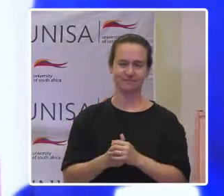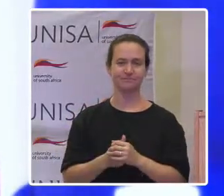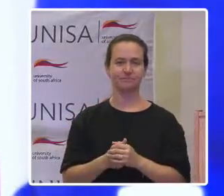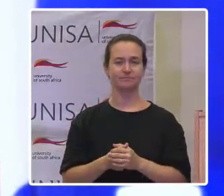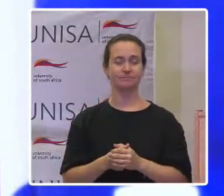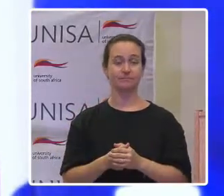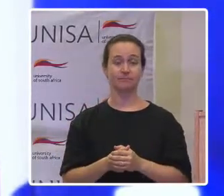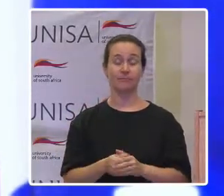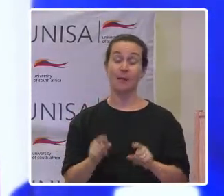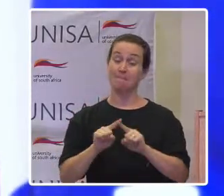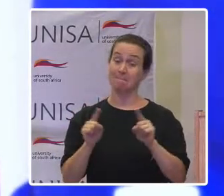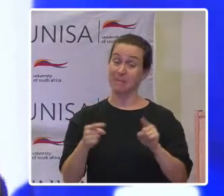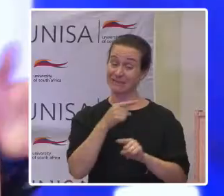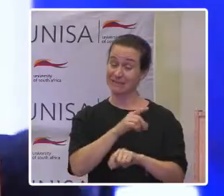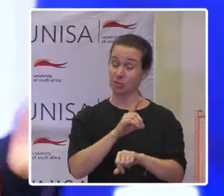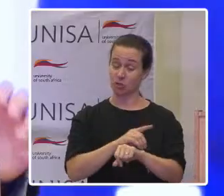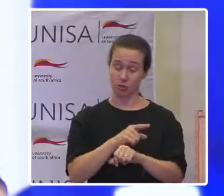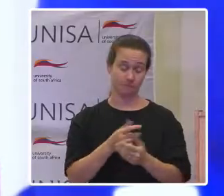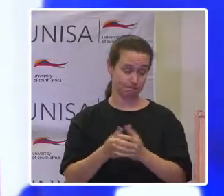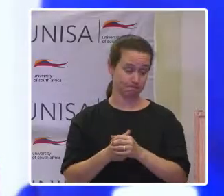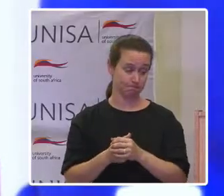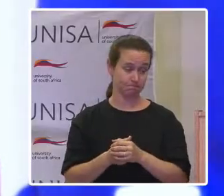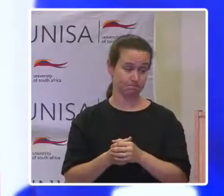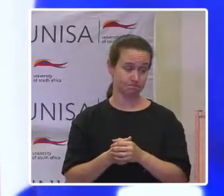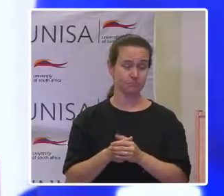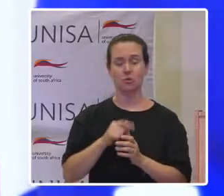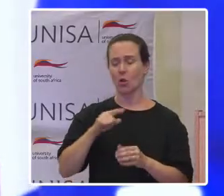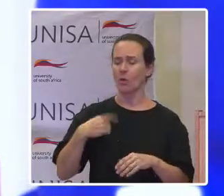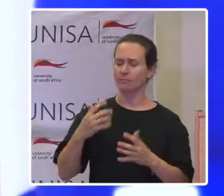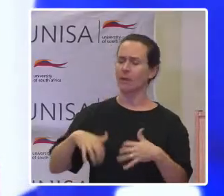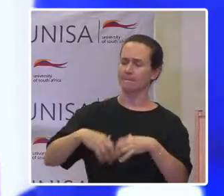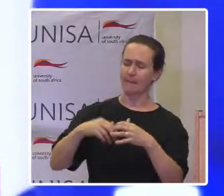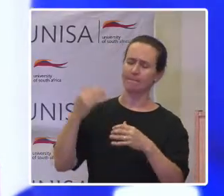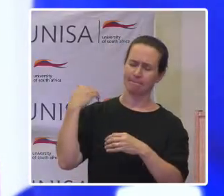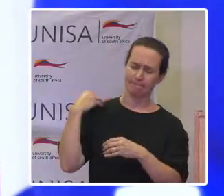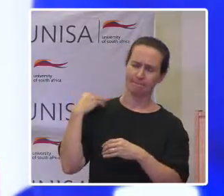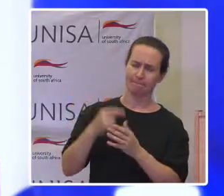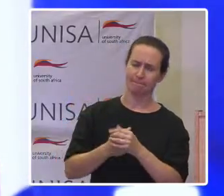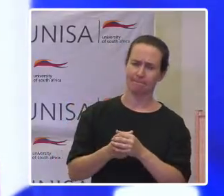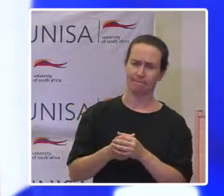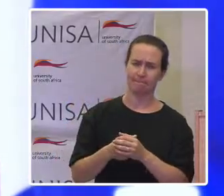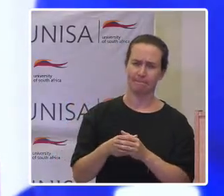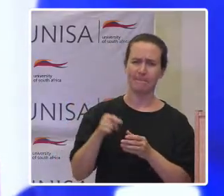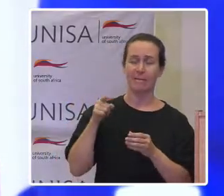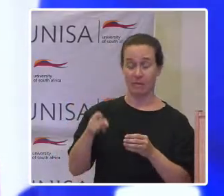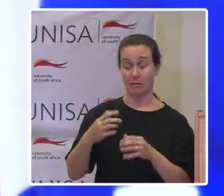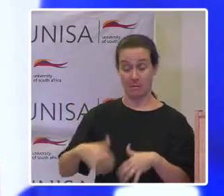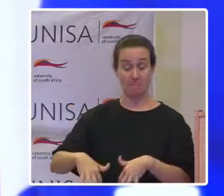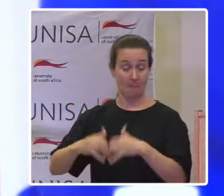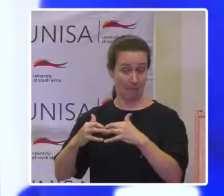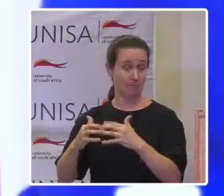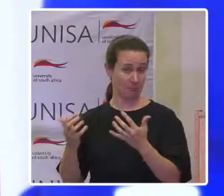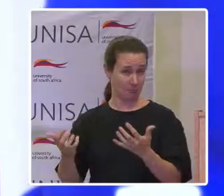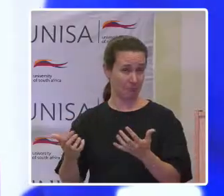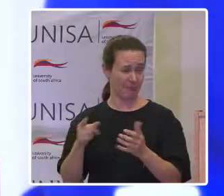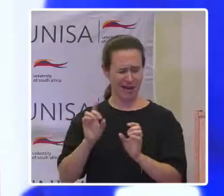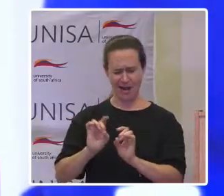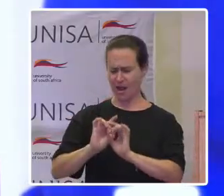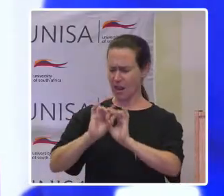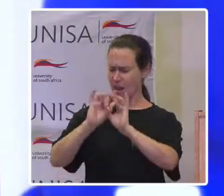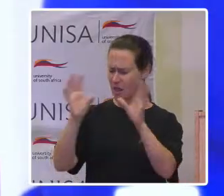refining that. So we implement that. The YD99 comes into effect. Very